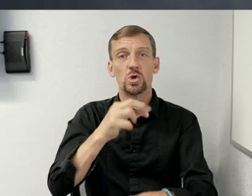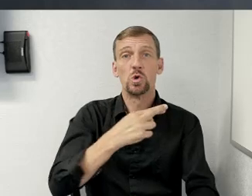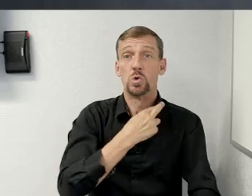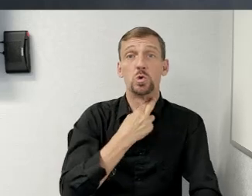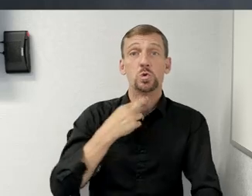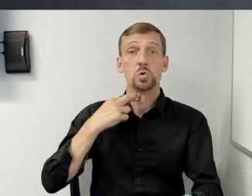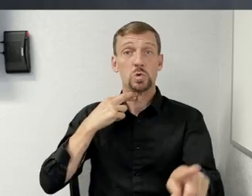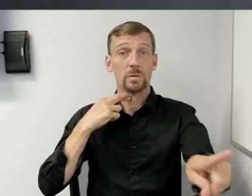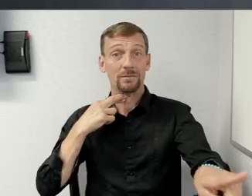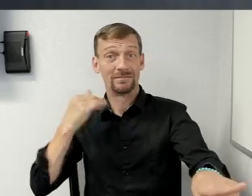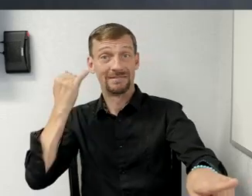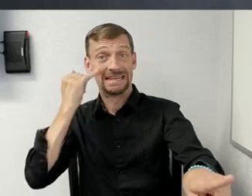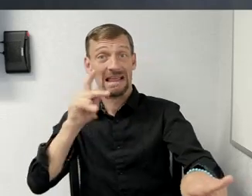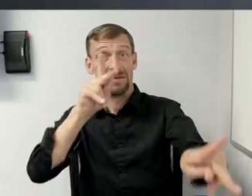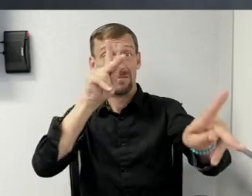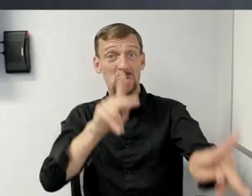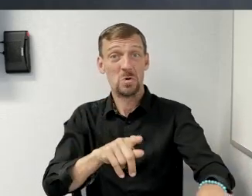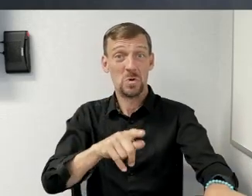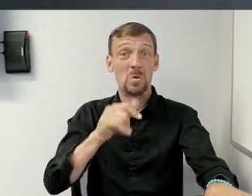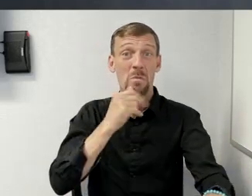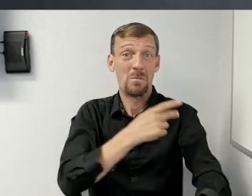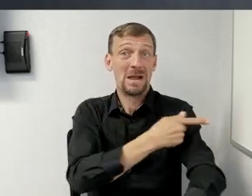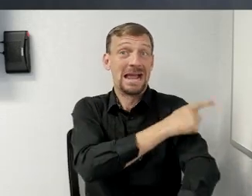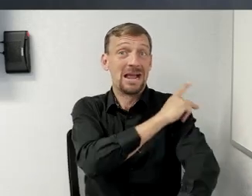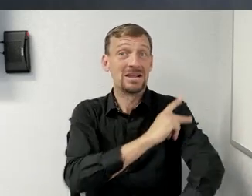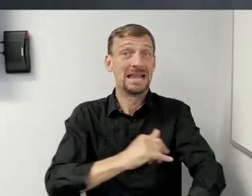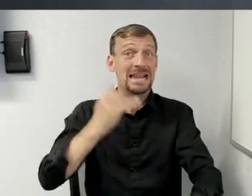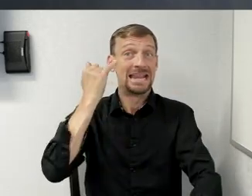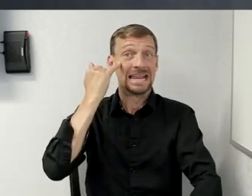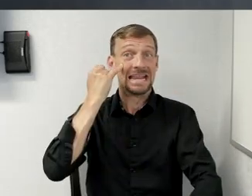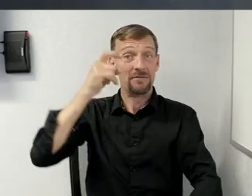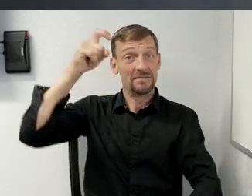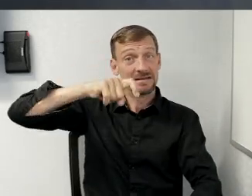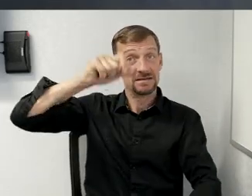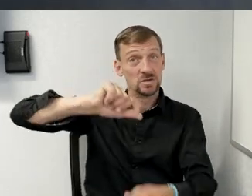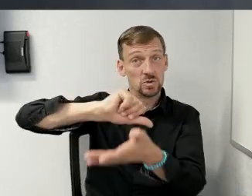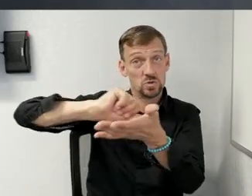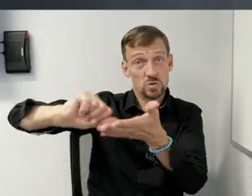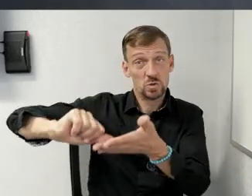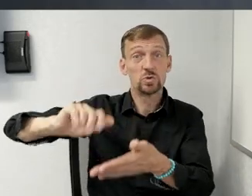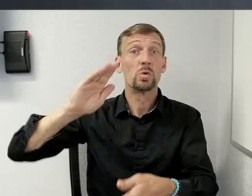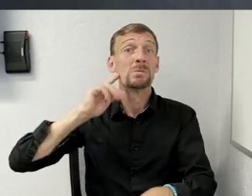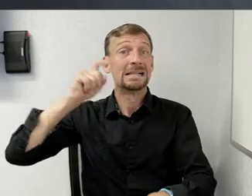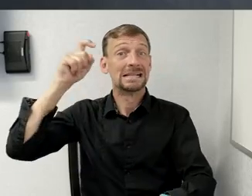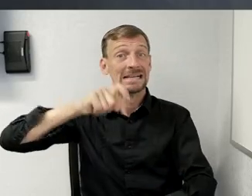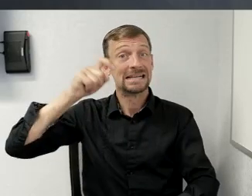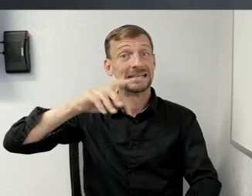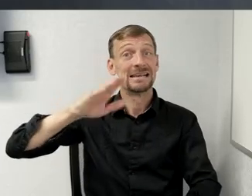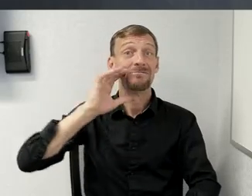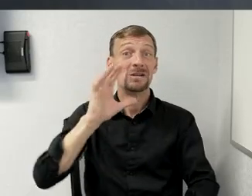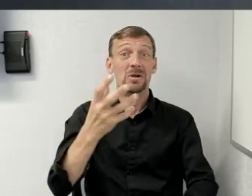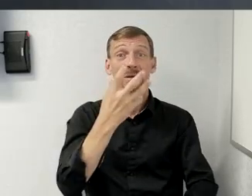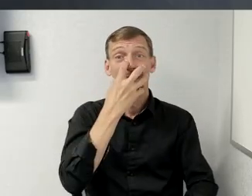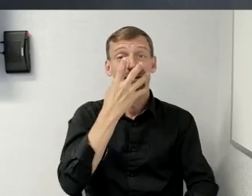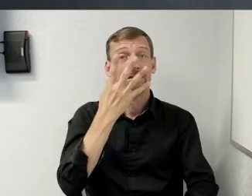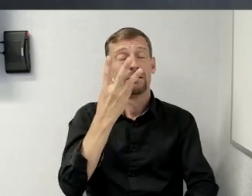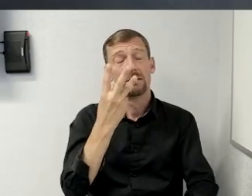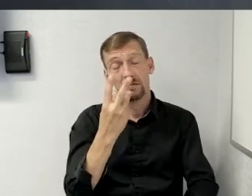this patient that we're, if you're having surgery, you're likely going to be intubated, you're going to be put under general